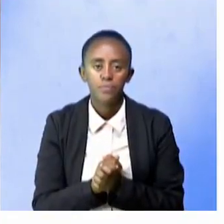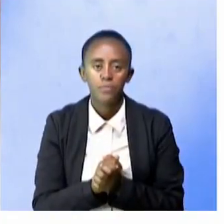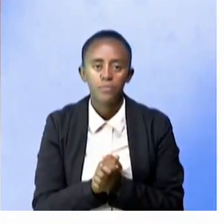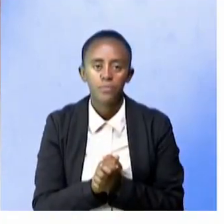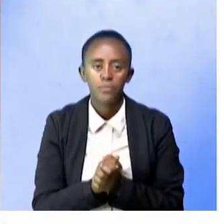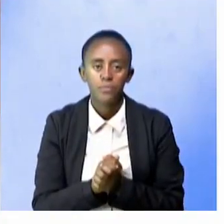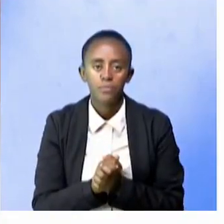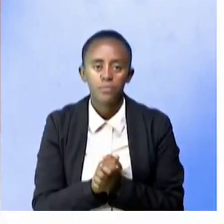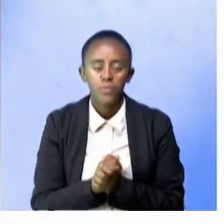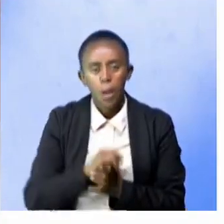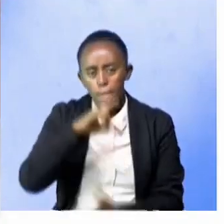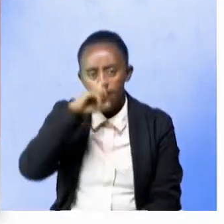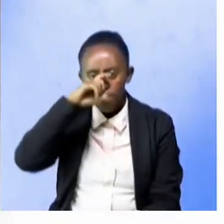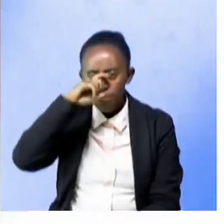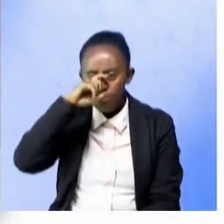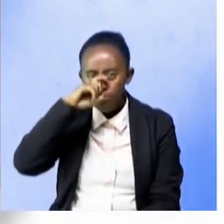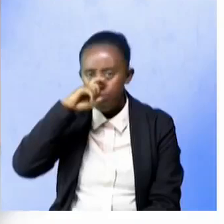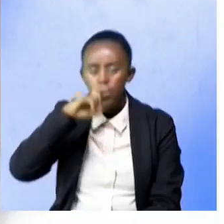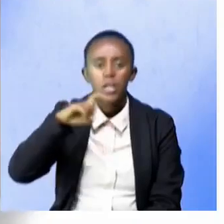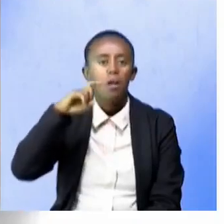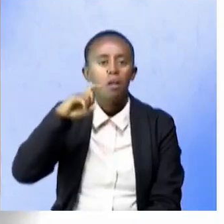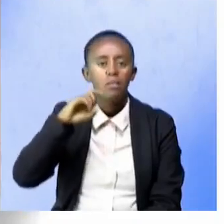Brilliant.